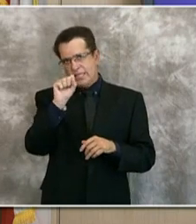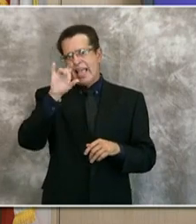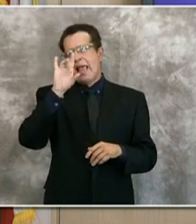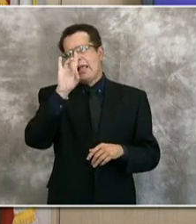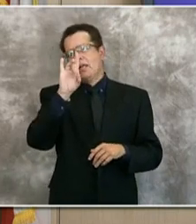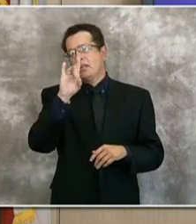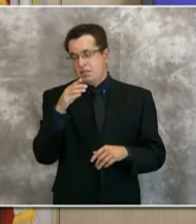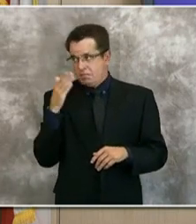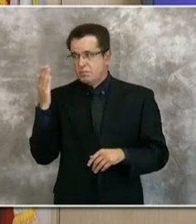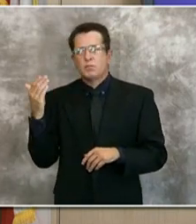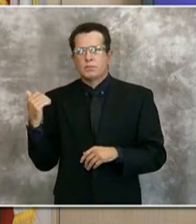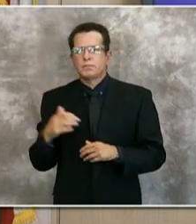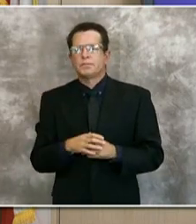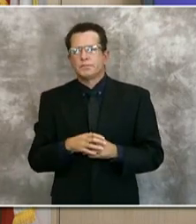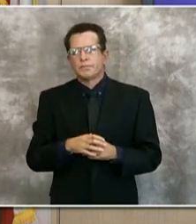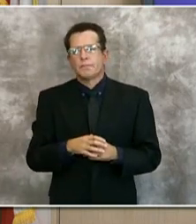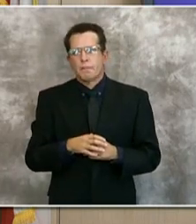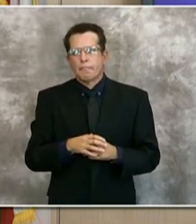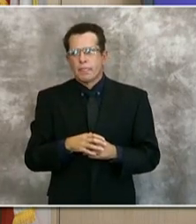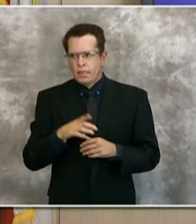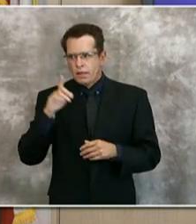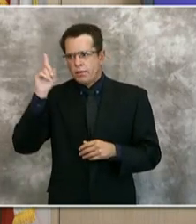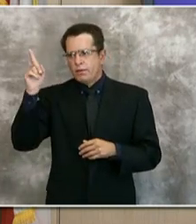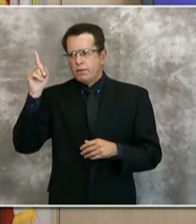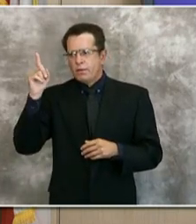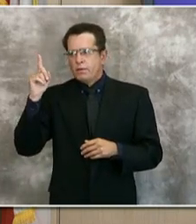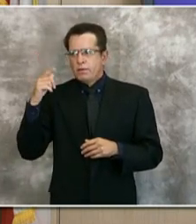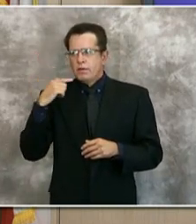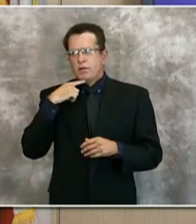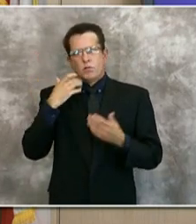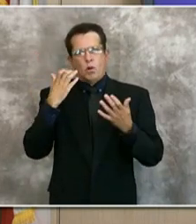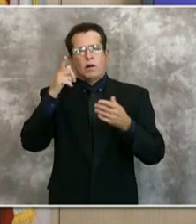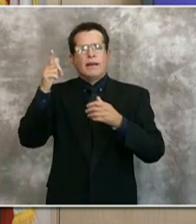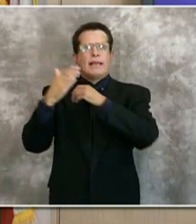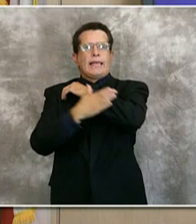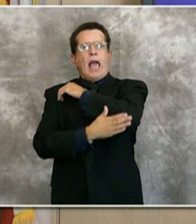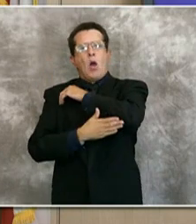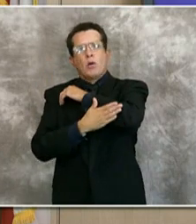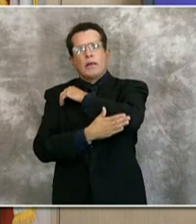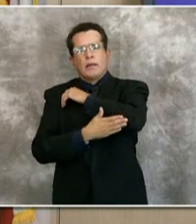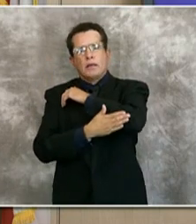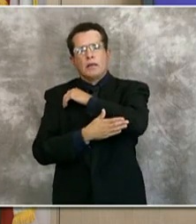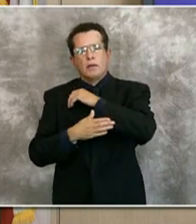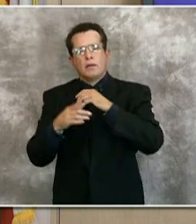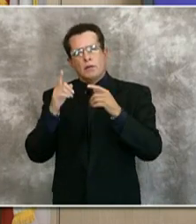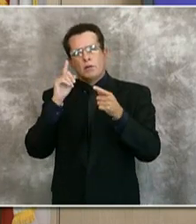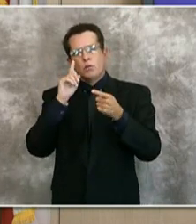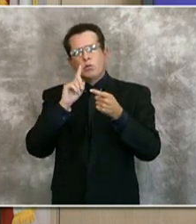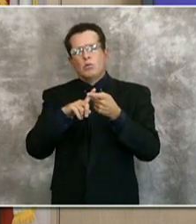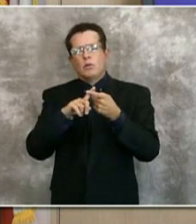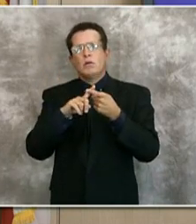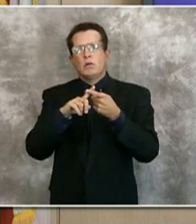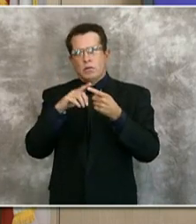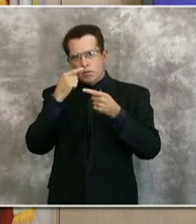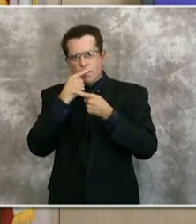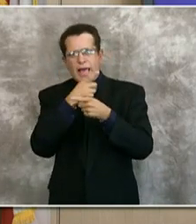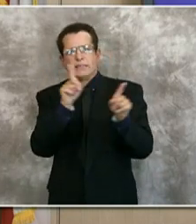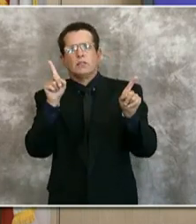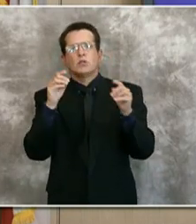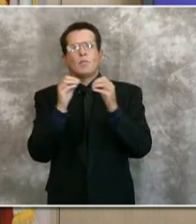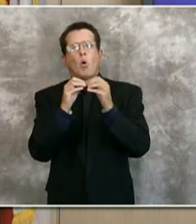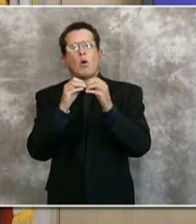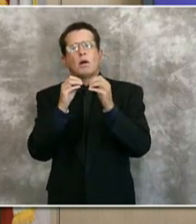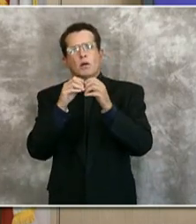Thank you. The Chicano Federation was calling on the county to increase the level of urgency reflected in its messaging to the Latino community